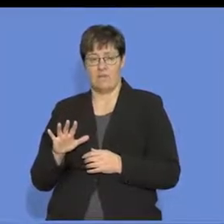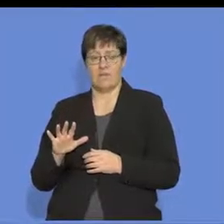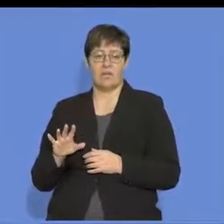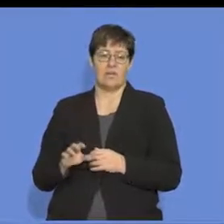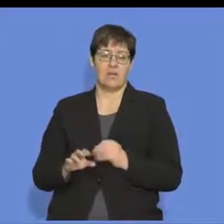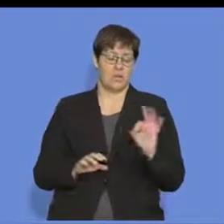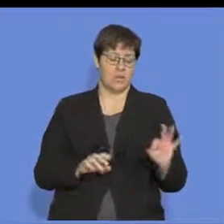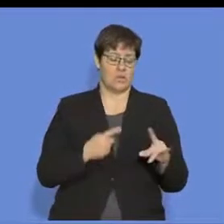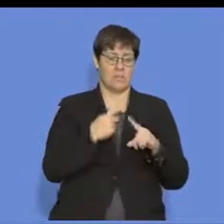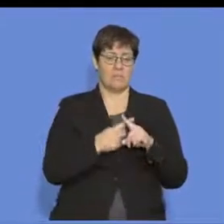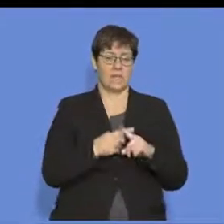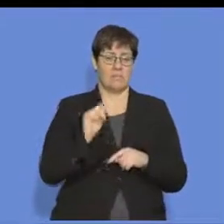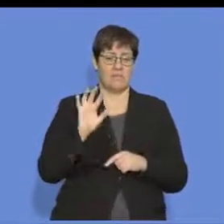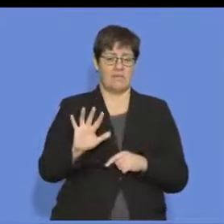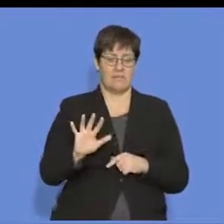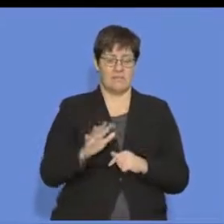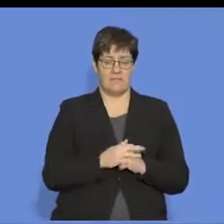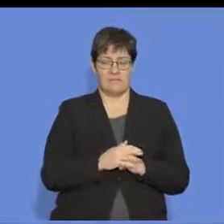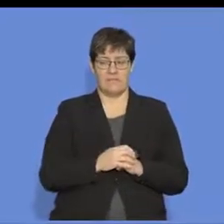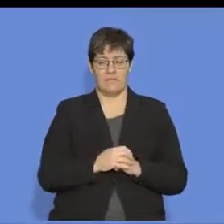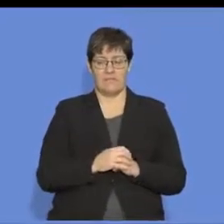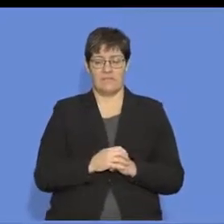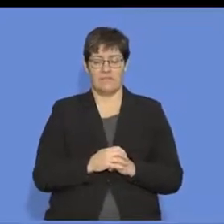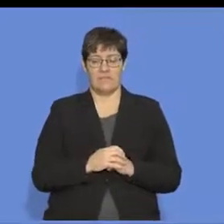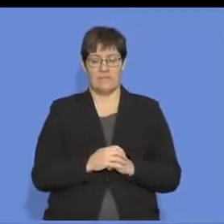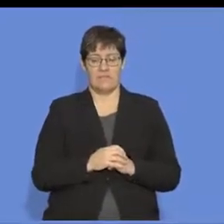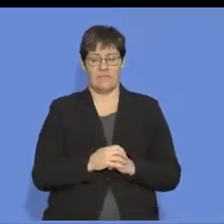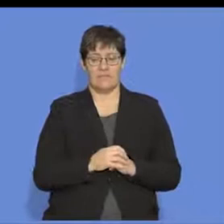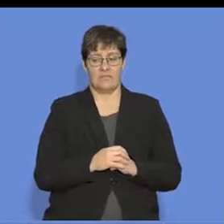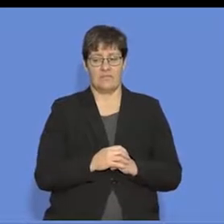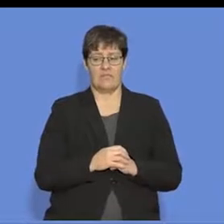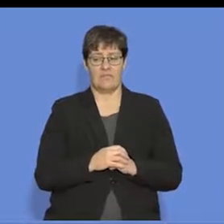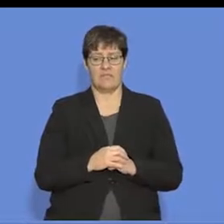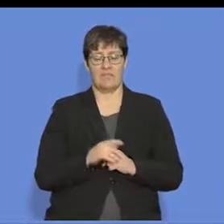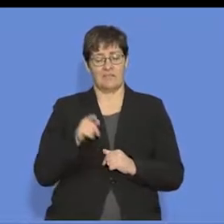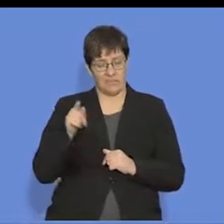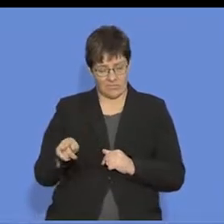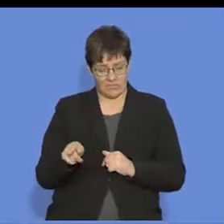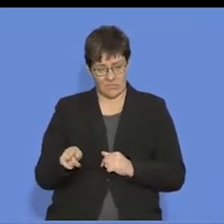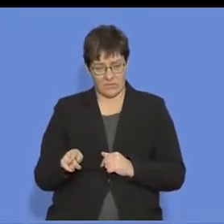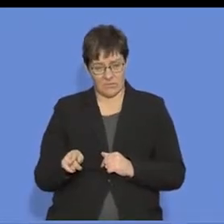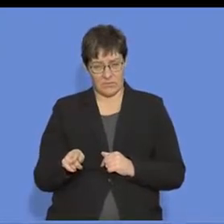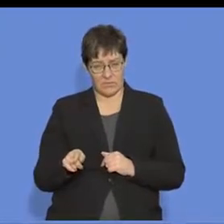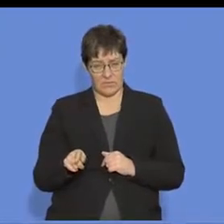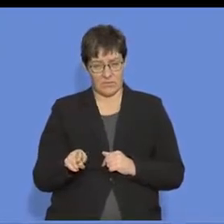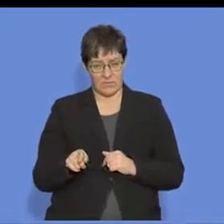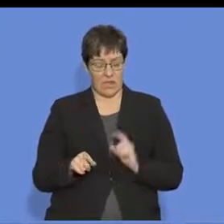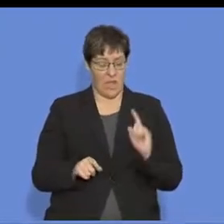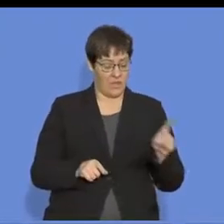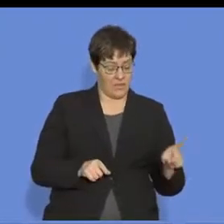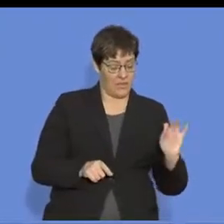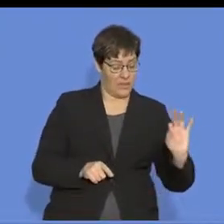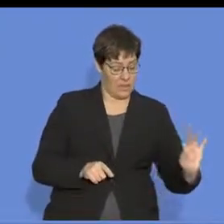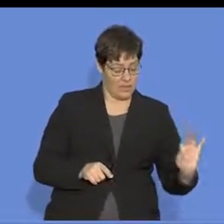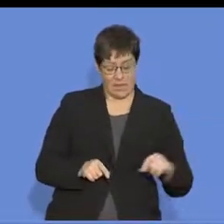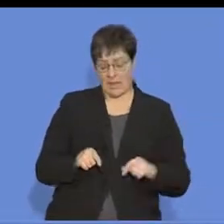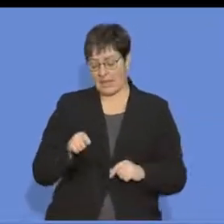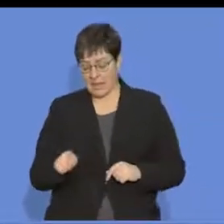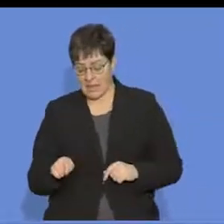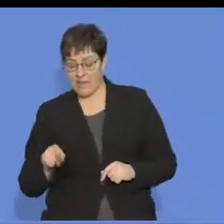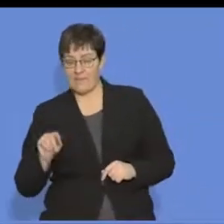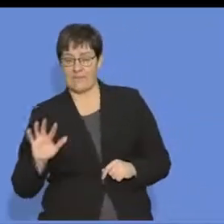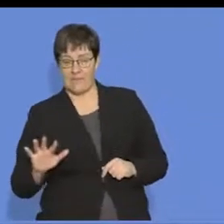5. So 3 times 5. Are we together? In the first choice, we have 3. Are we together? In